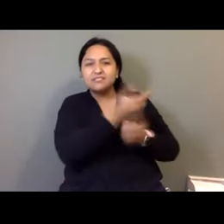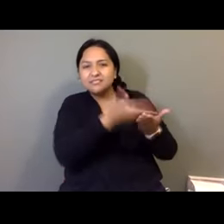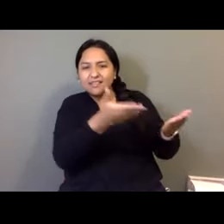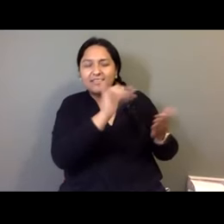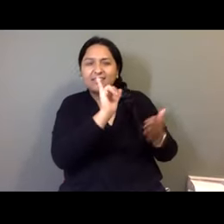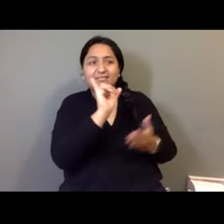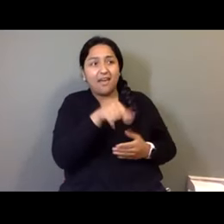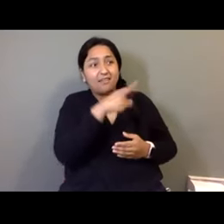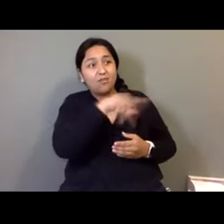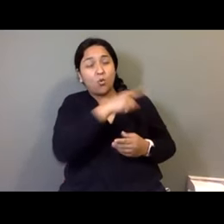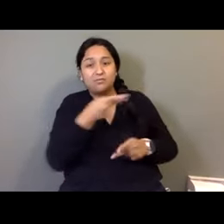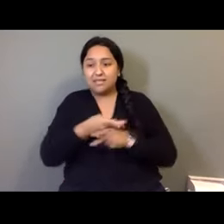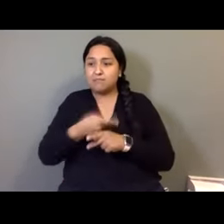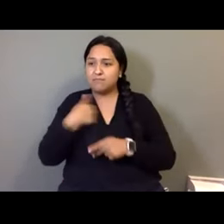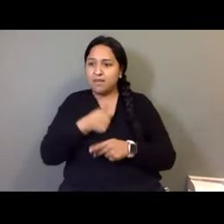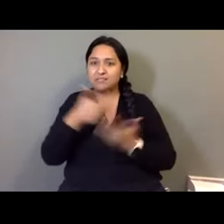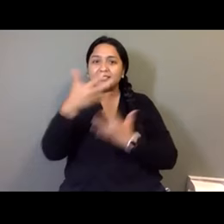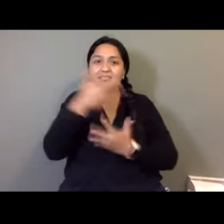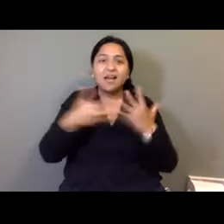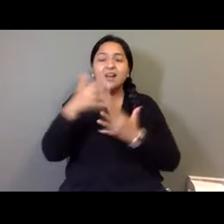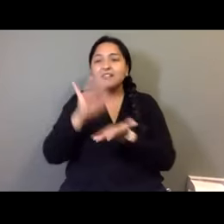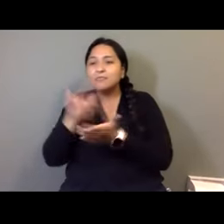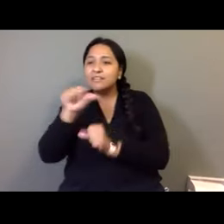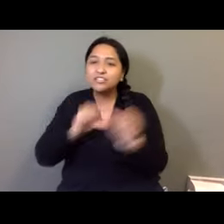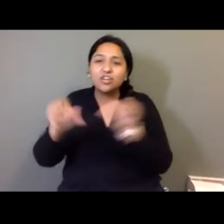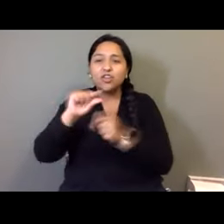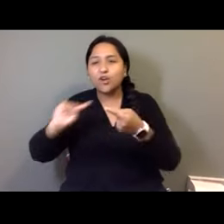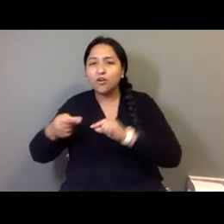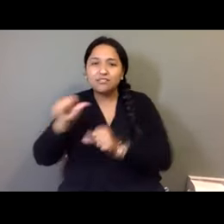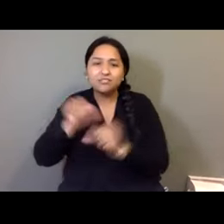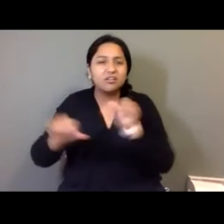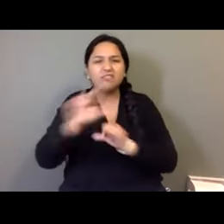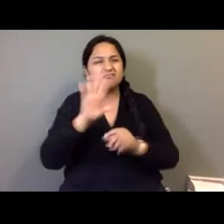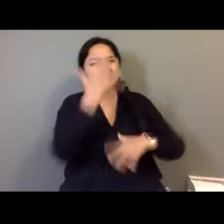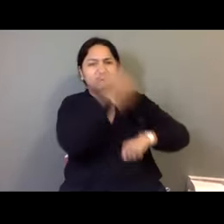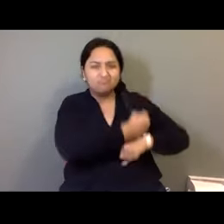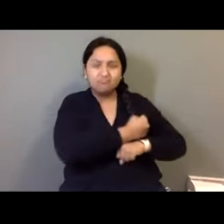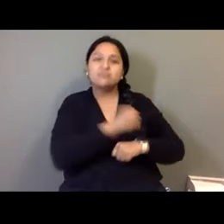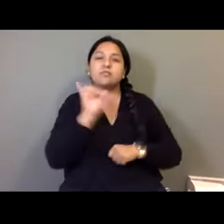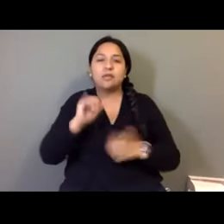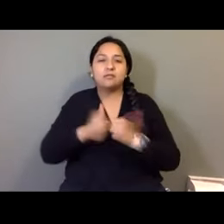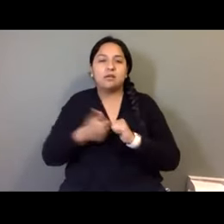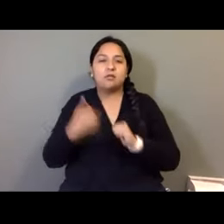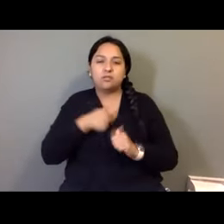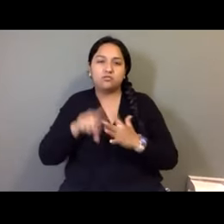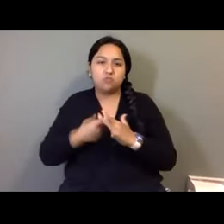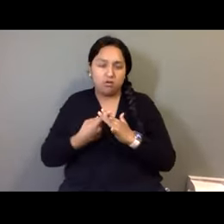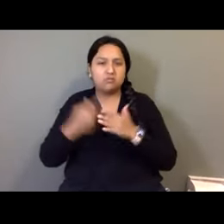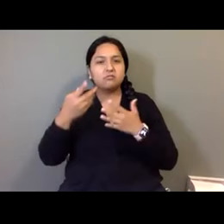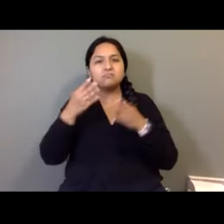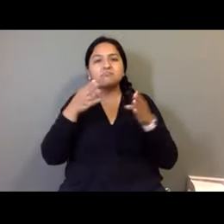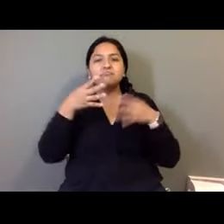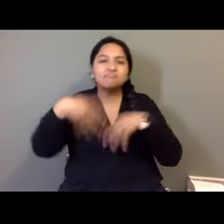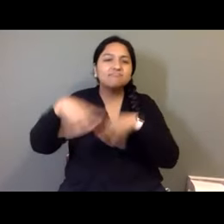to hurt each other, to exploit each other. And so we started organizing climate strikes. I believe that we